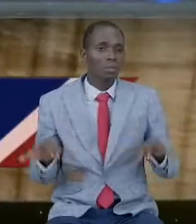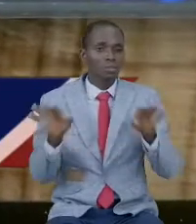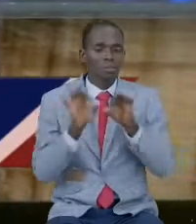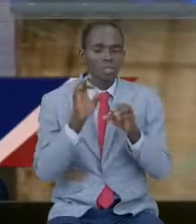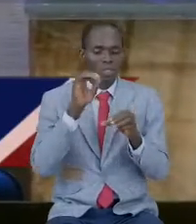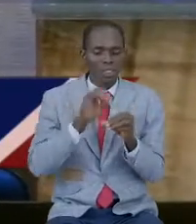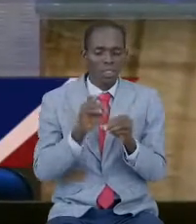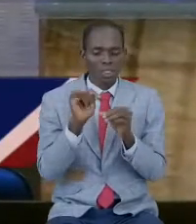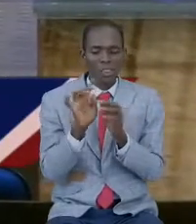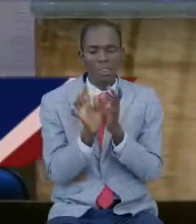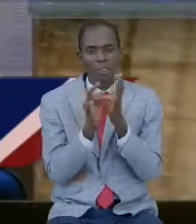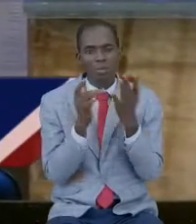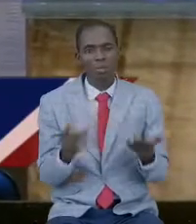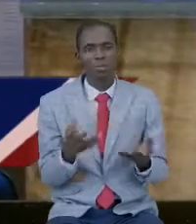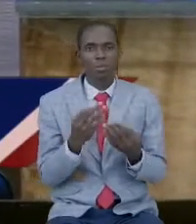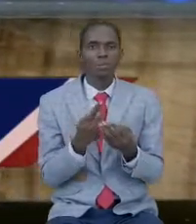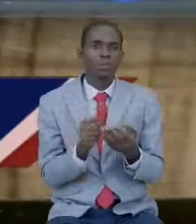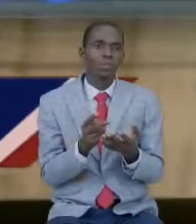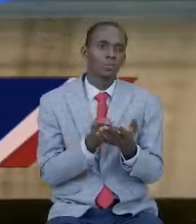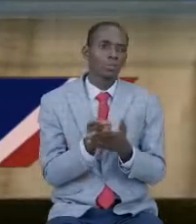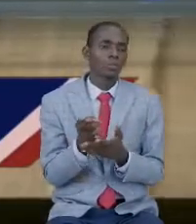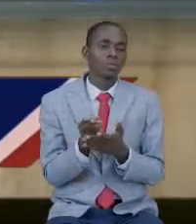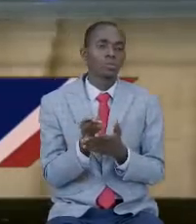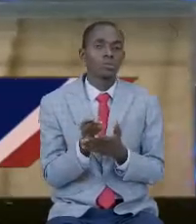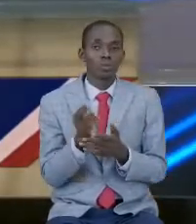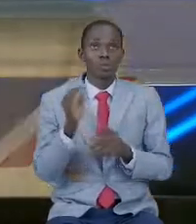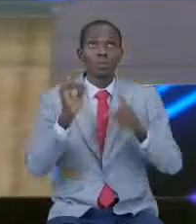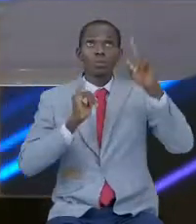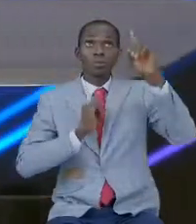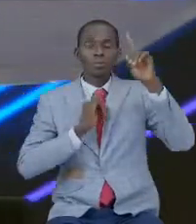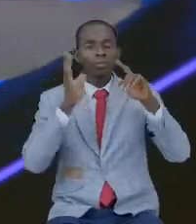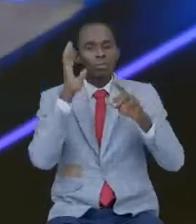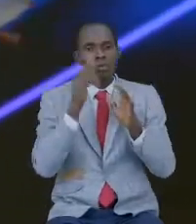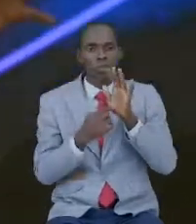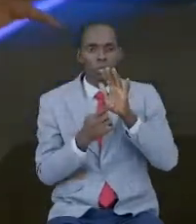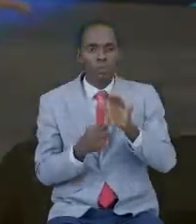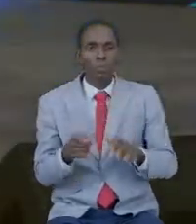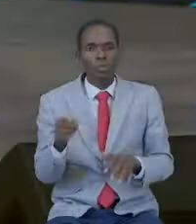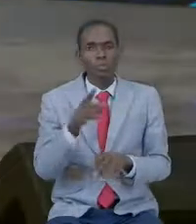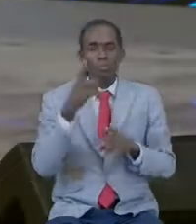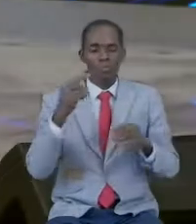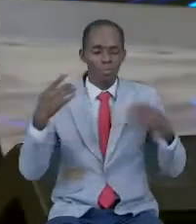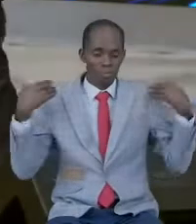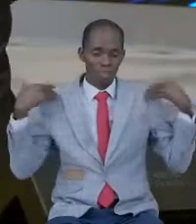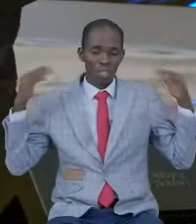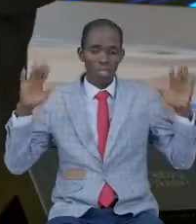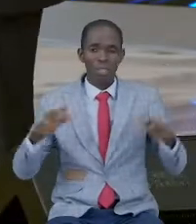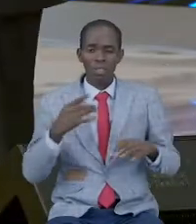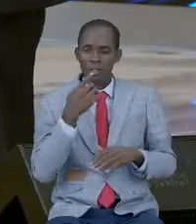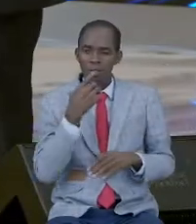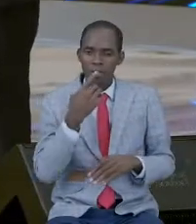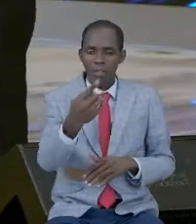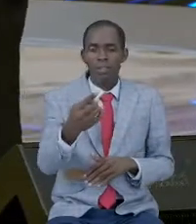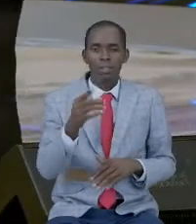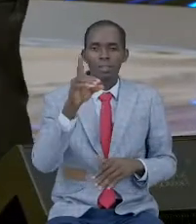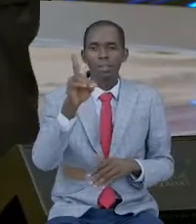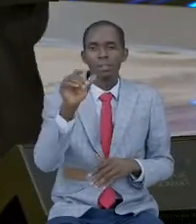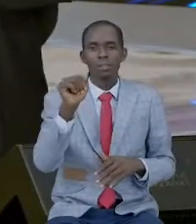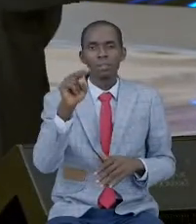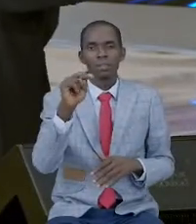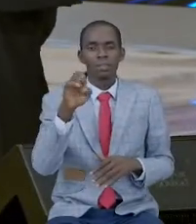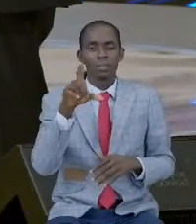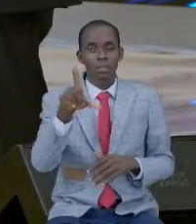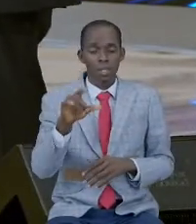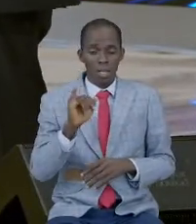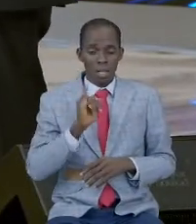scripture of truth. I will show thee. The angel told Daniel, I reveal